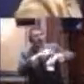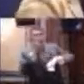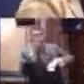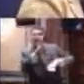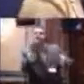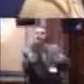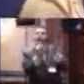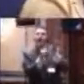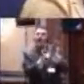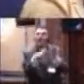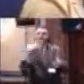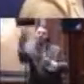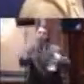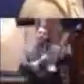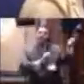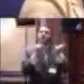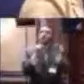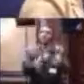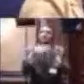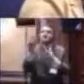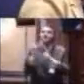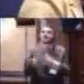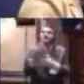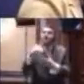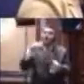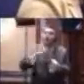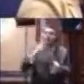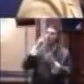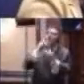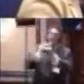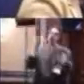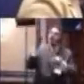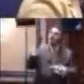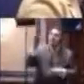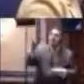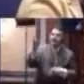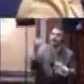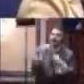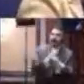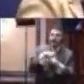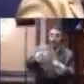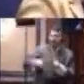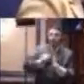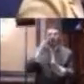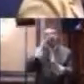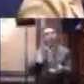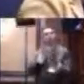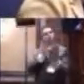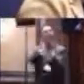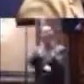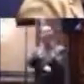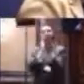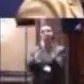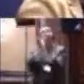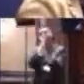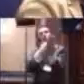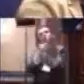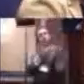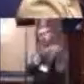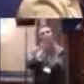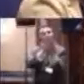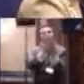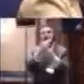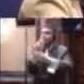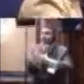clearly be one that needs to be confronted here, because not only will people submit it in